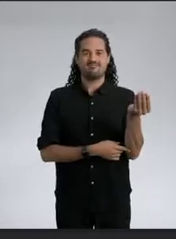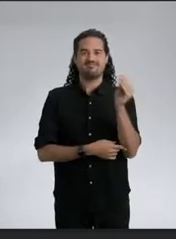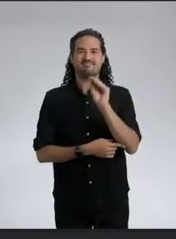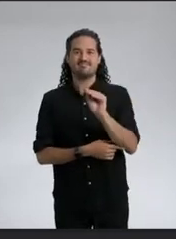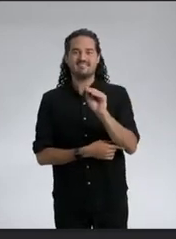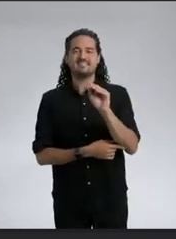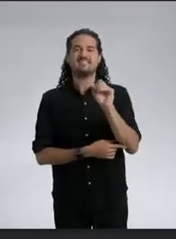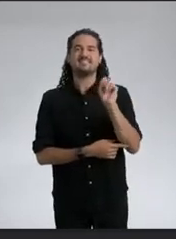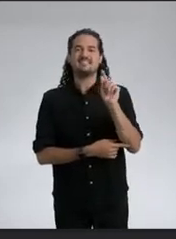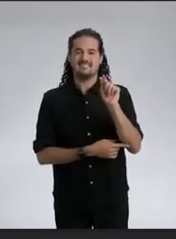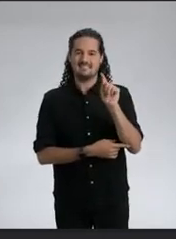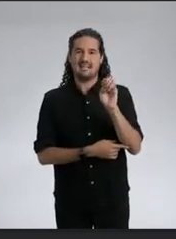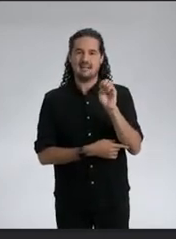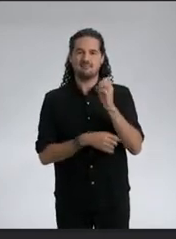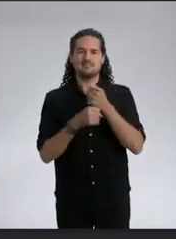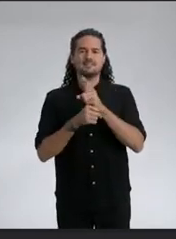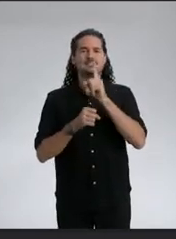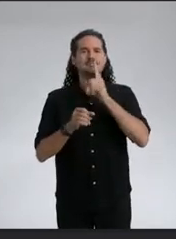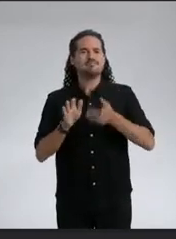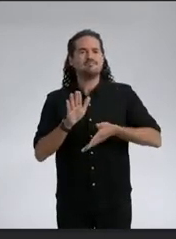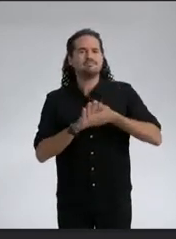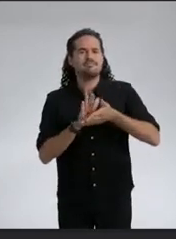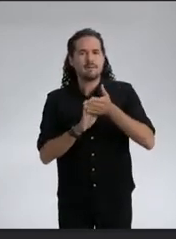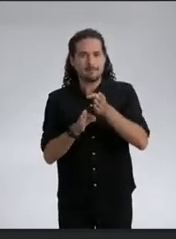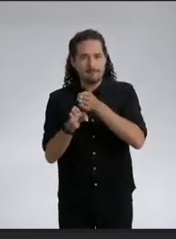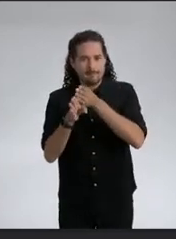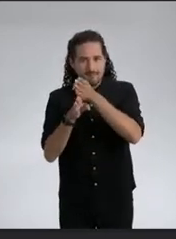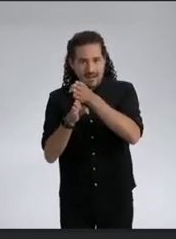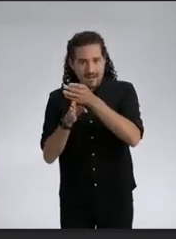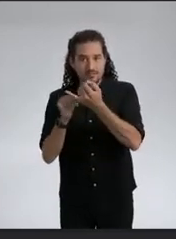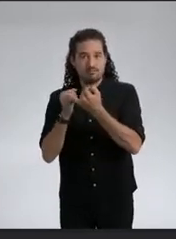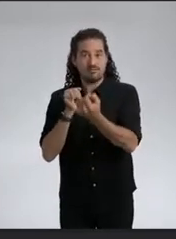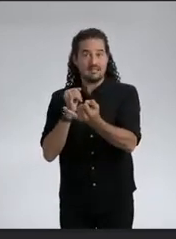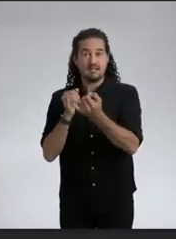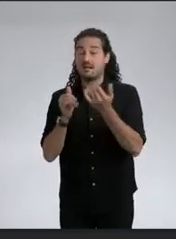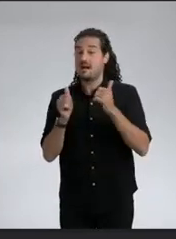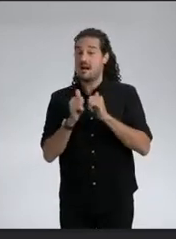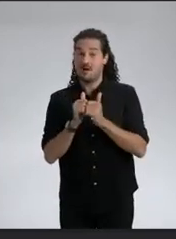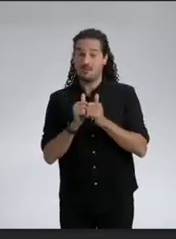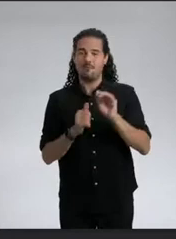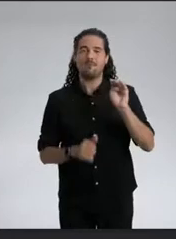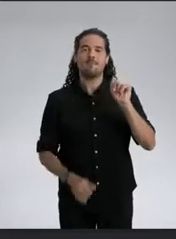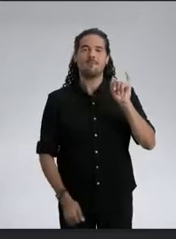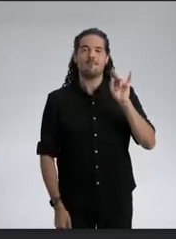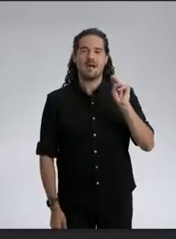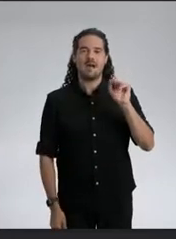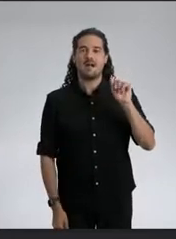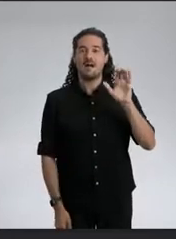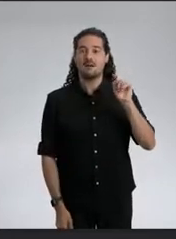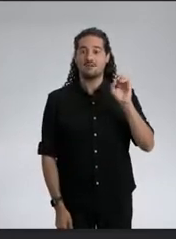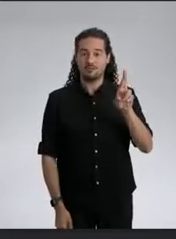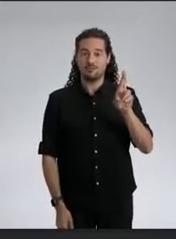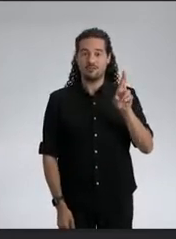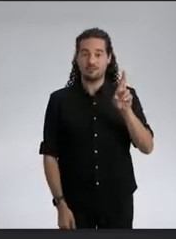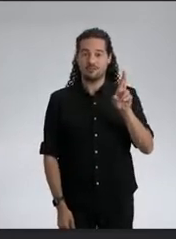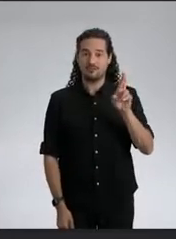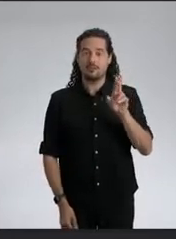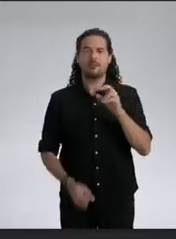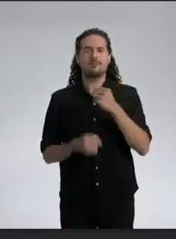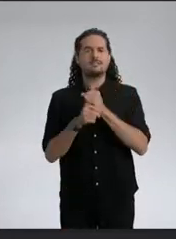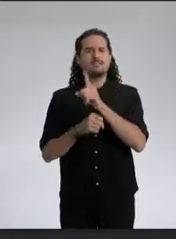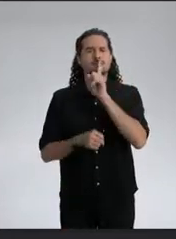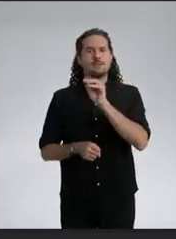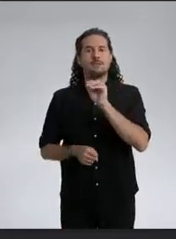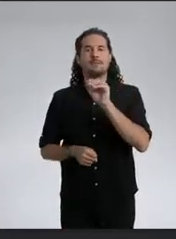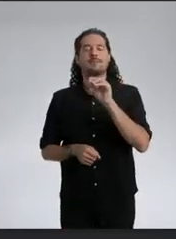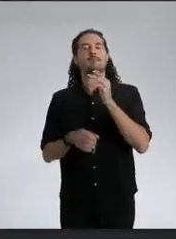thread using the main actor. Making sure that an API always runs on the main actor is as easy as